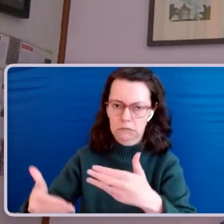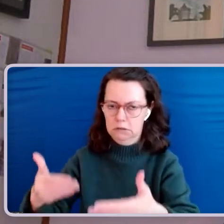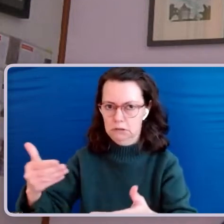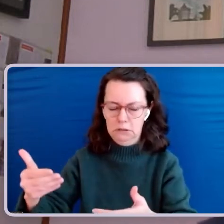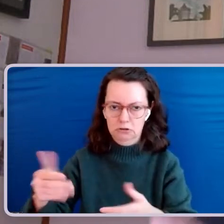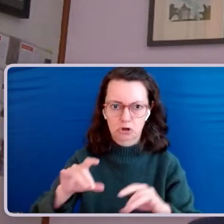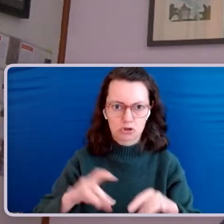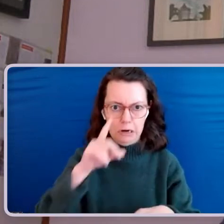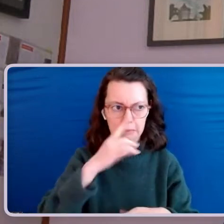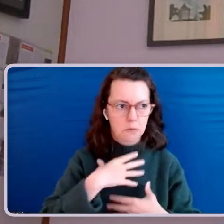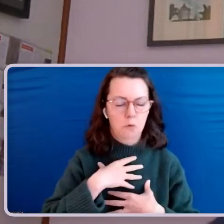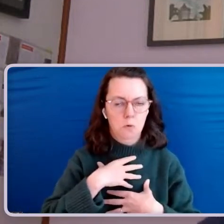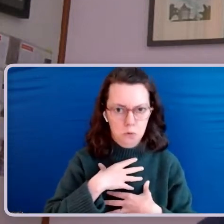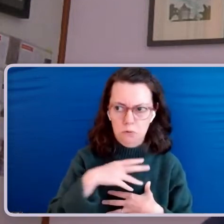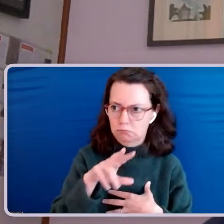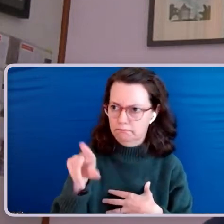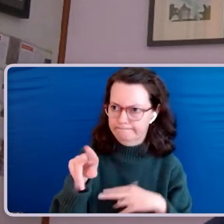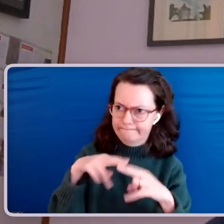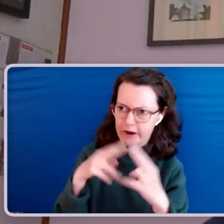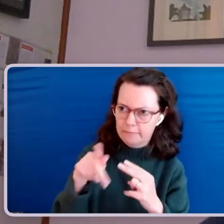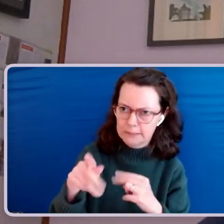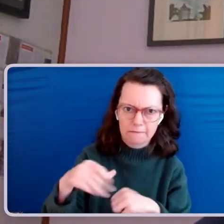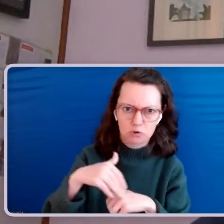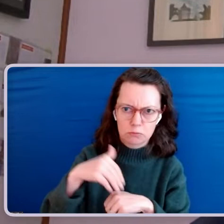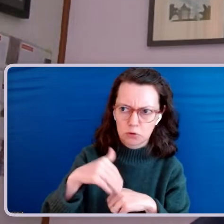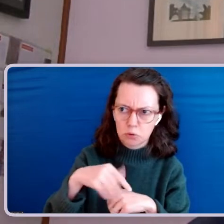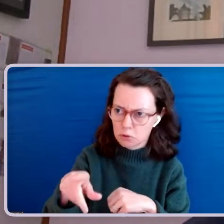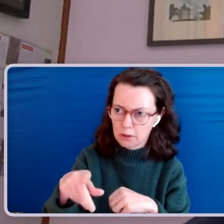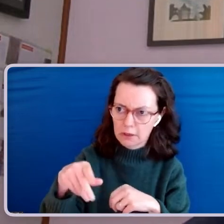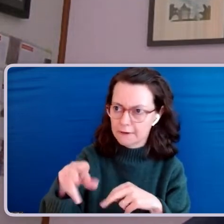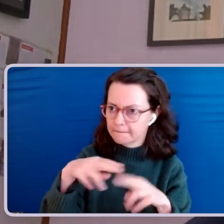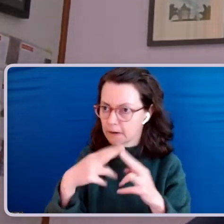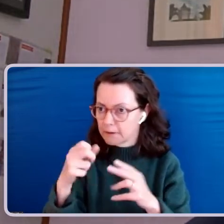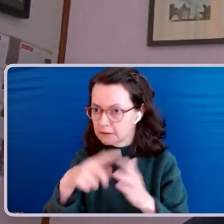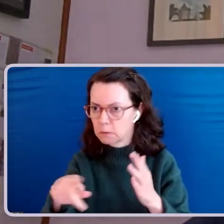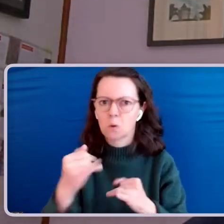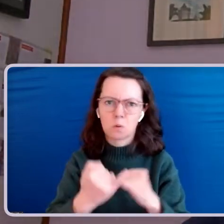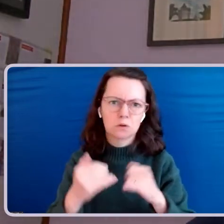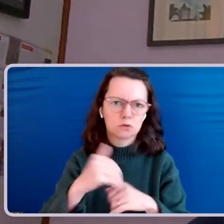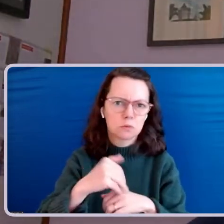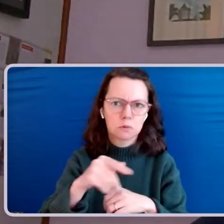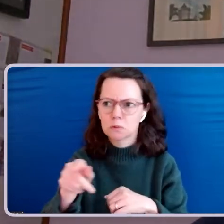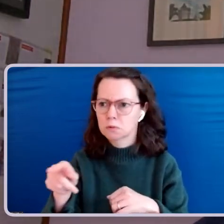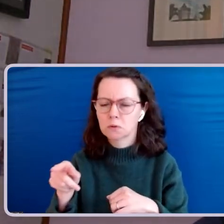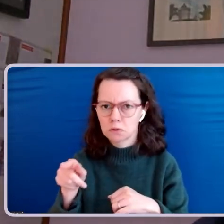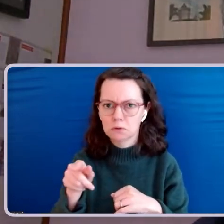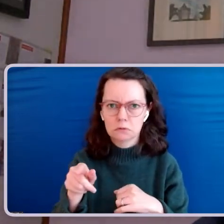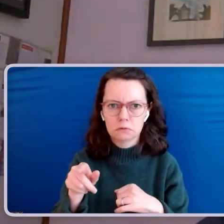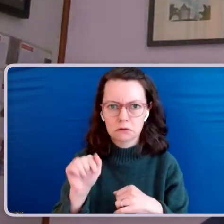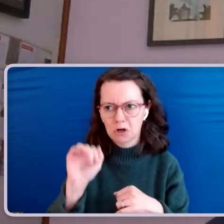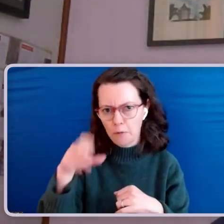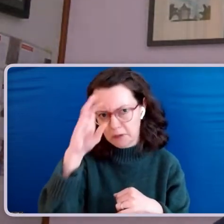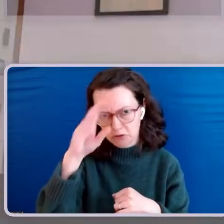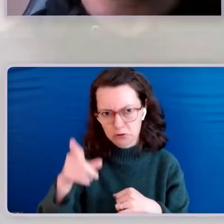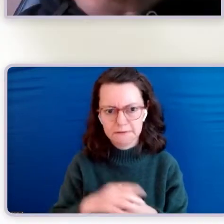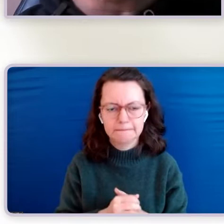family, but they also have to consider family, friends, and situations back in their home country.